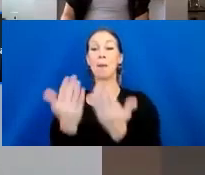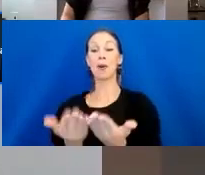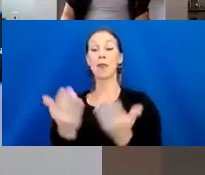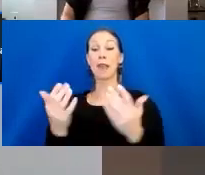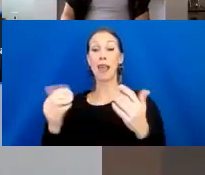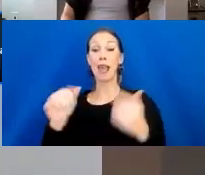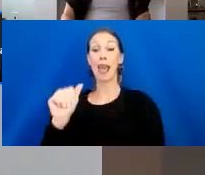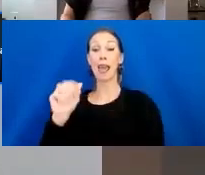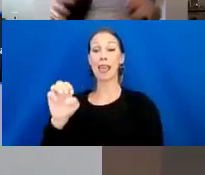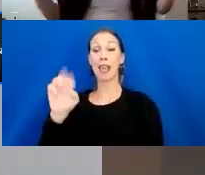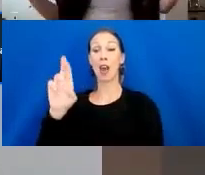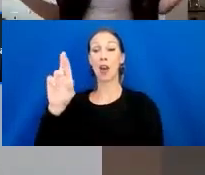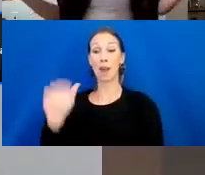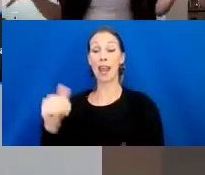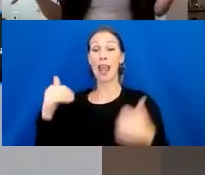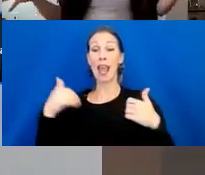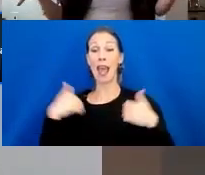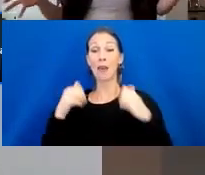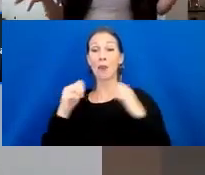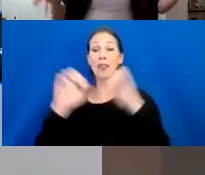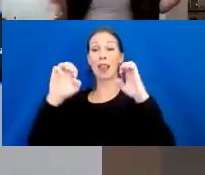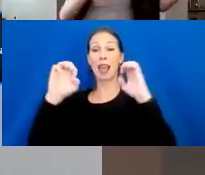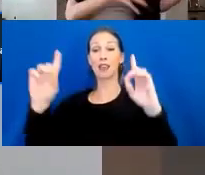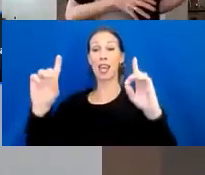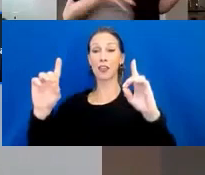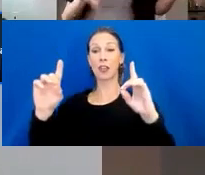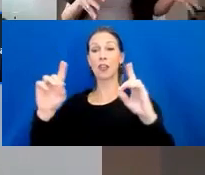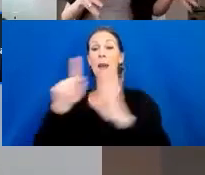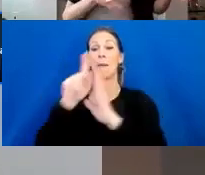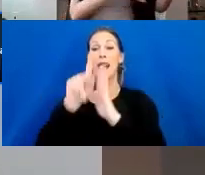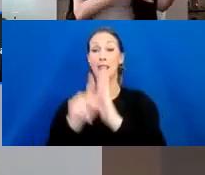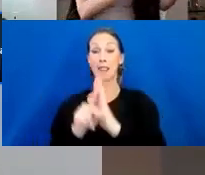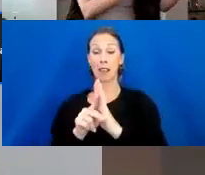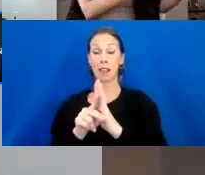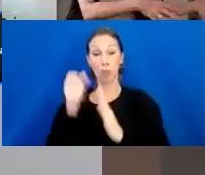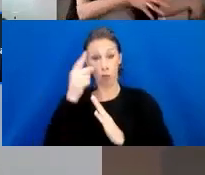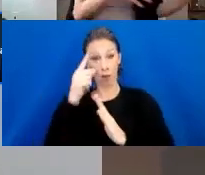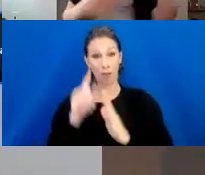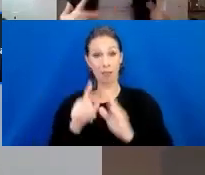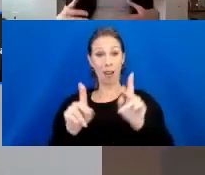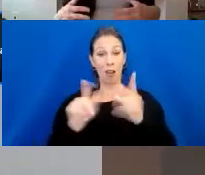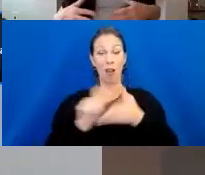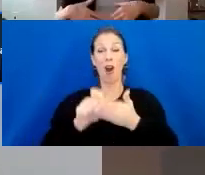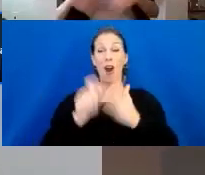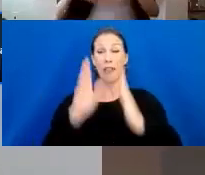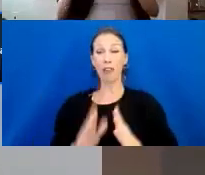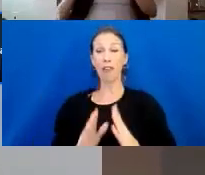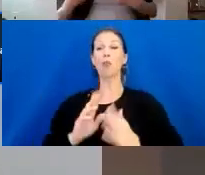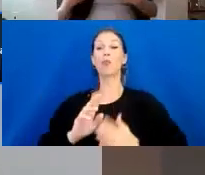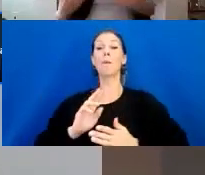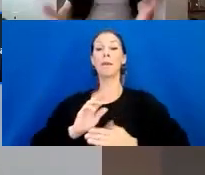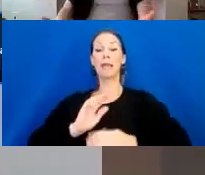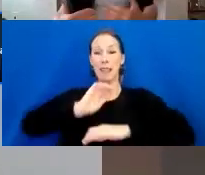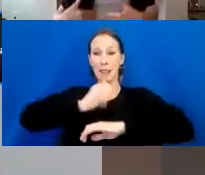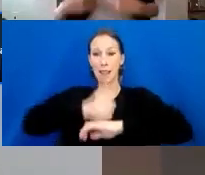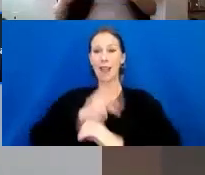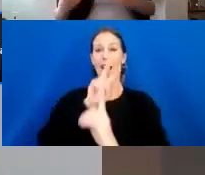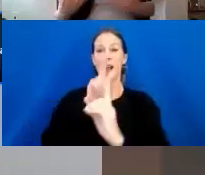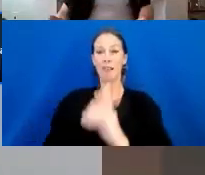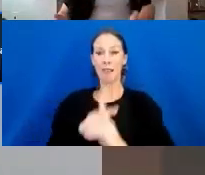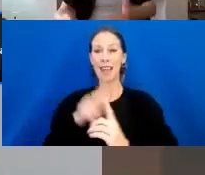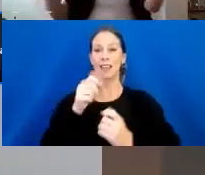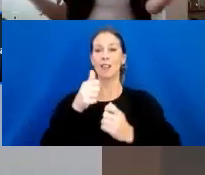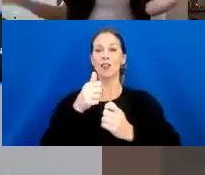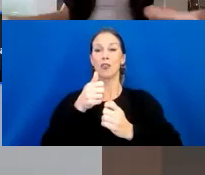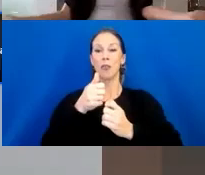on ed policy. So authors will be at tables, sometimes clusters of authors, and we very much invite